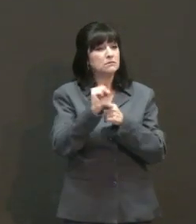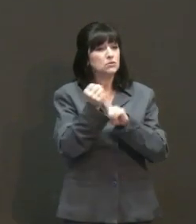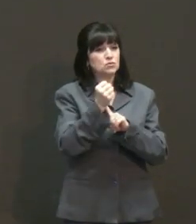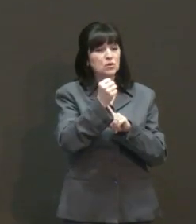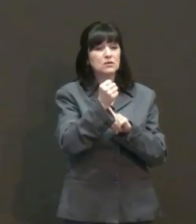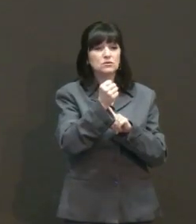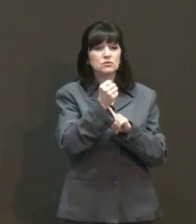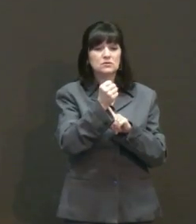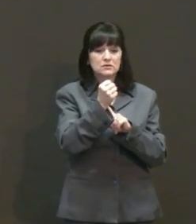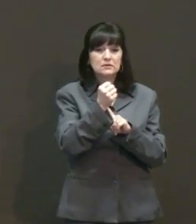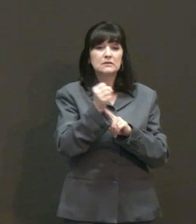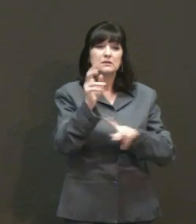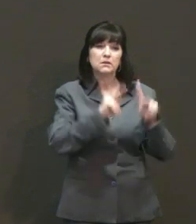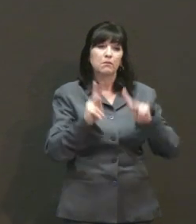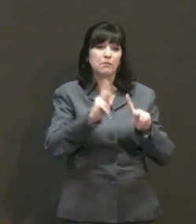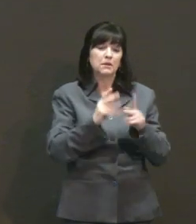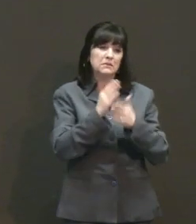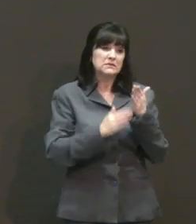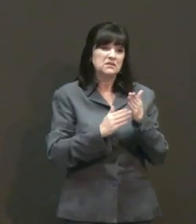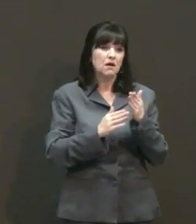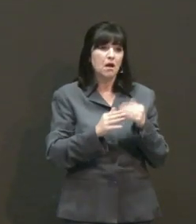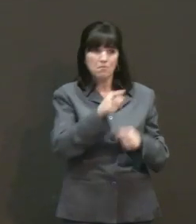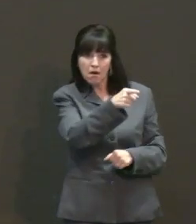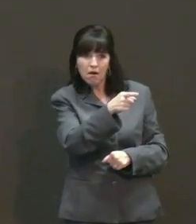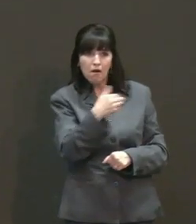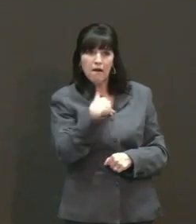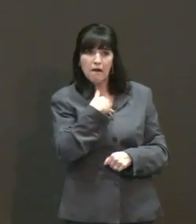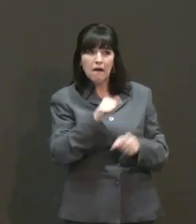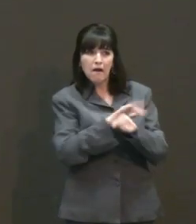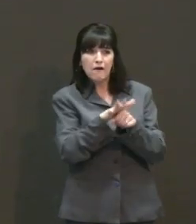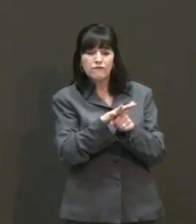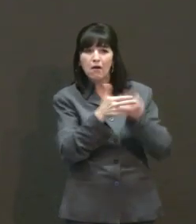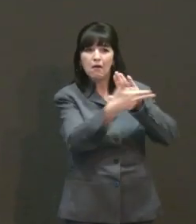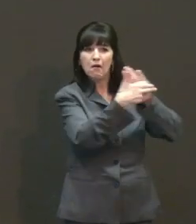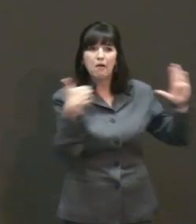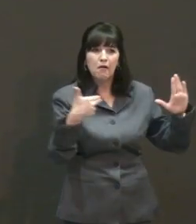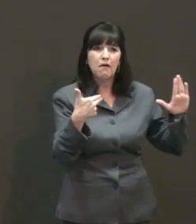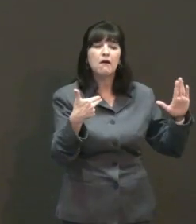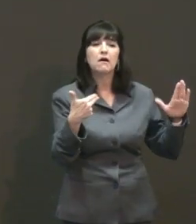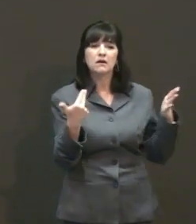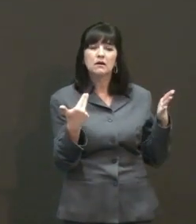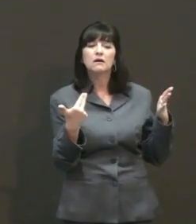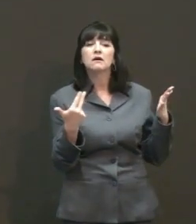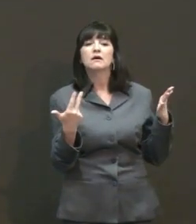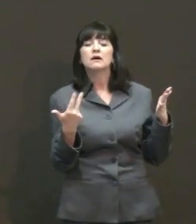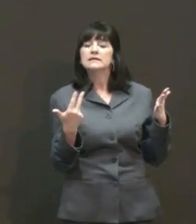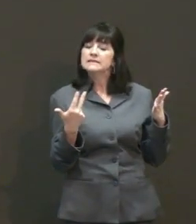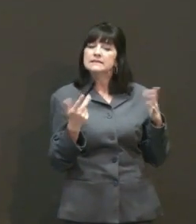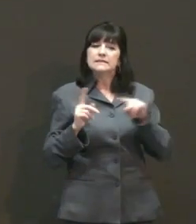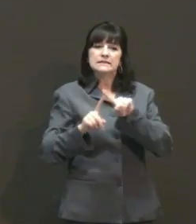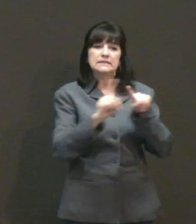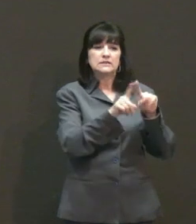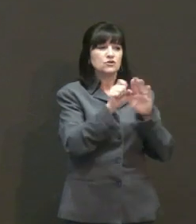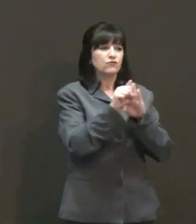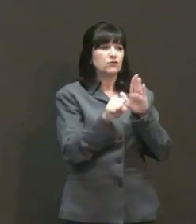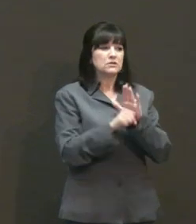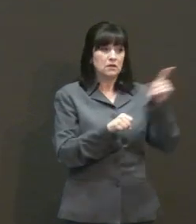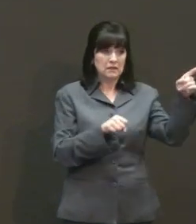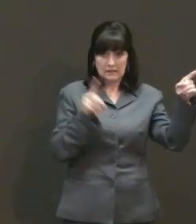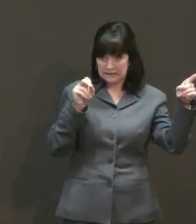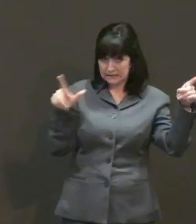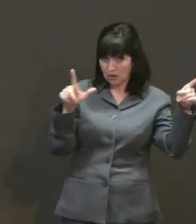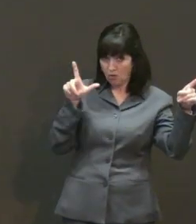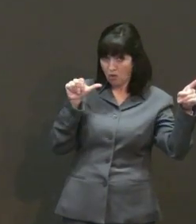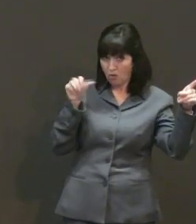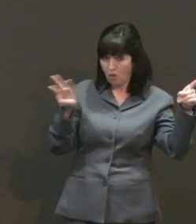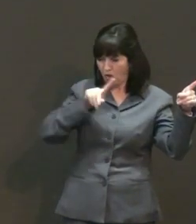and that's prohibited by law. Different states, different health departments. I'm sorry, Delaware law